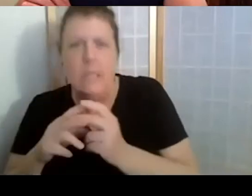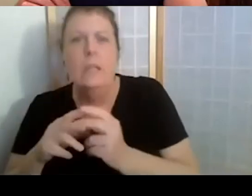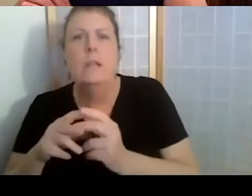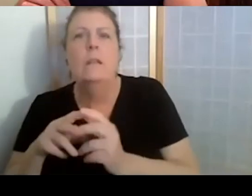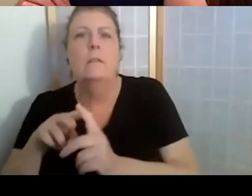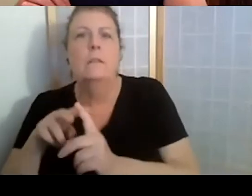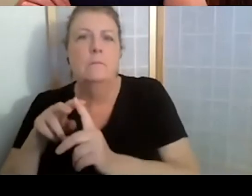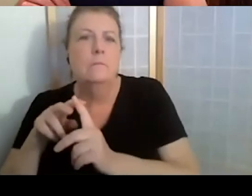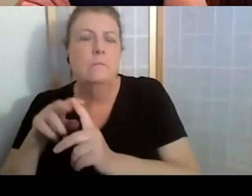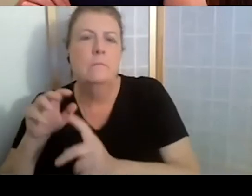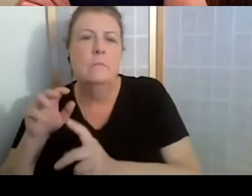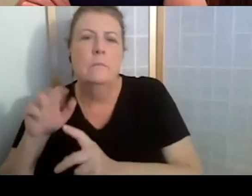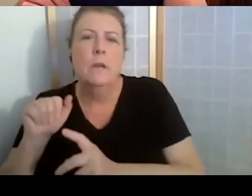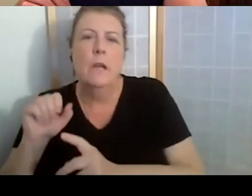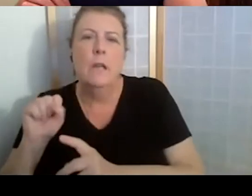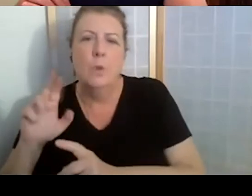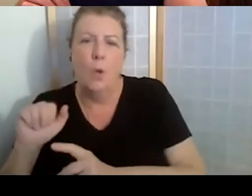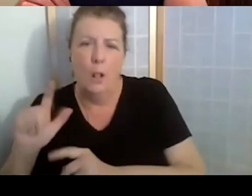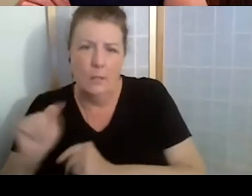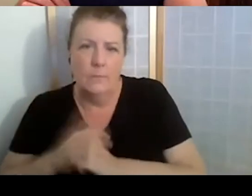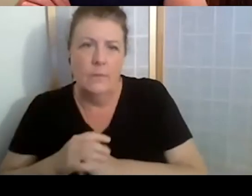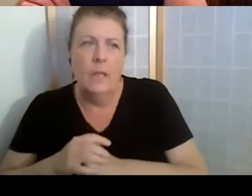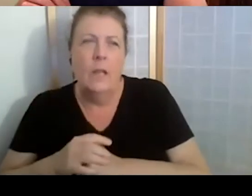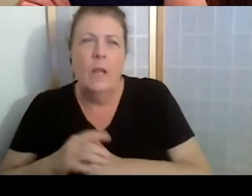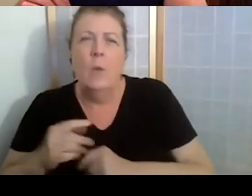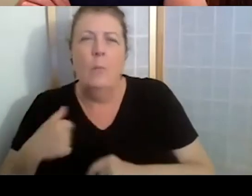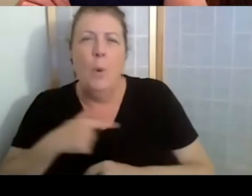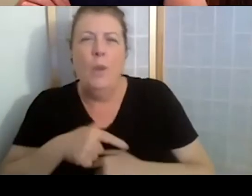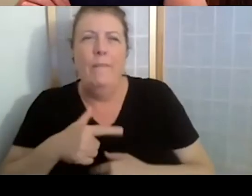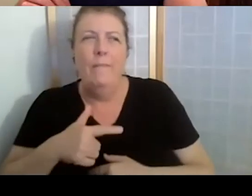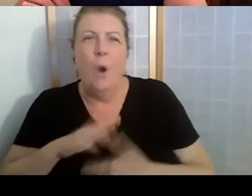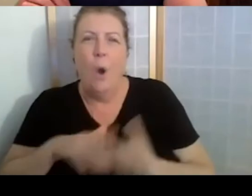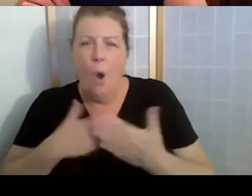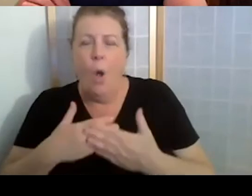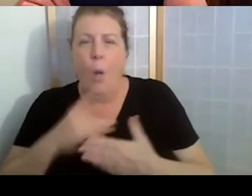that it really wasn't it didn't feel like a heavy load.